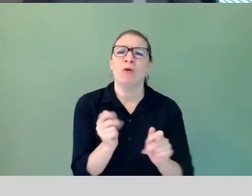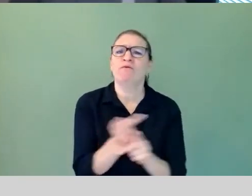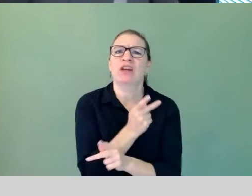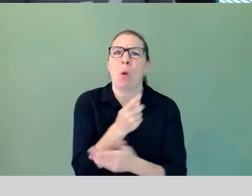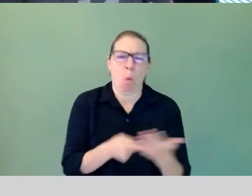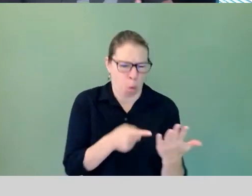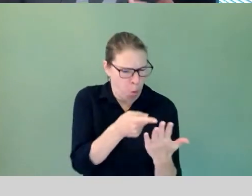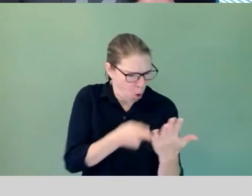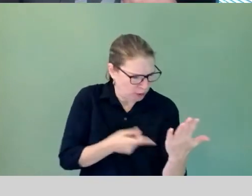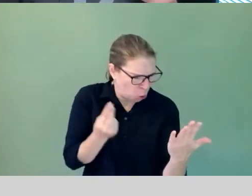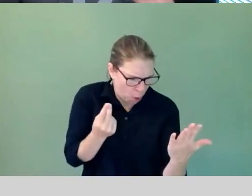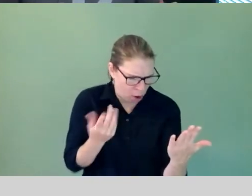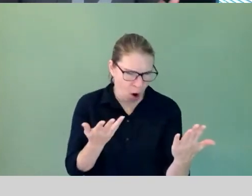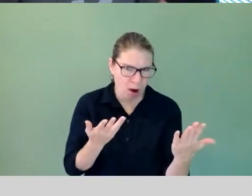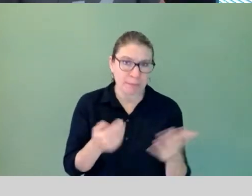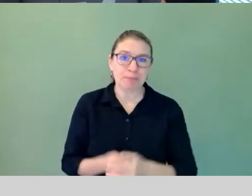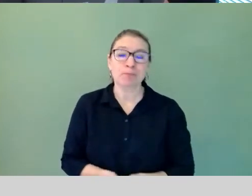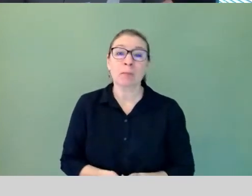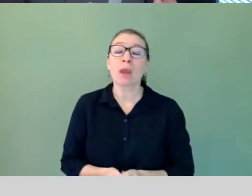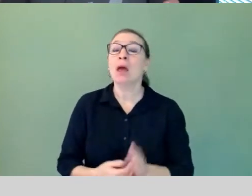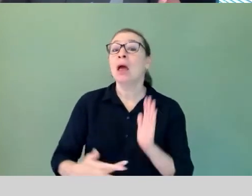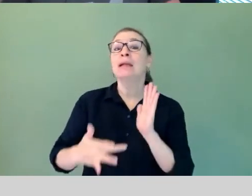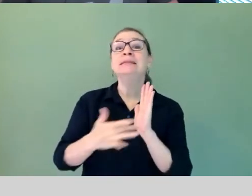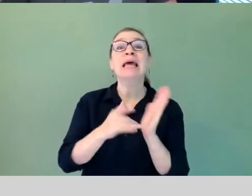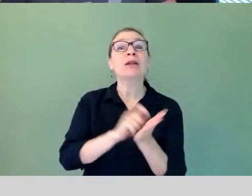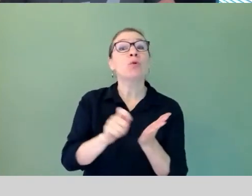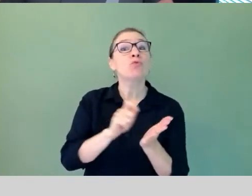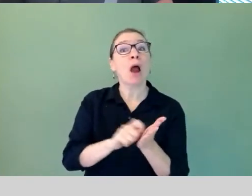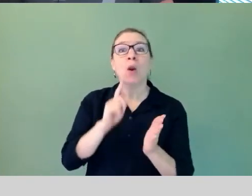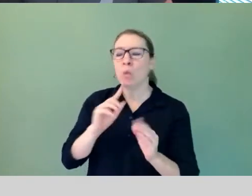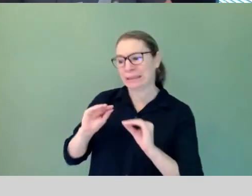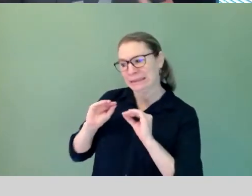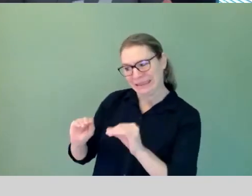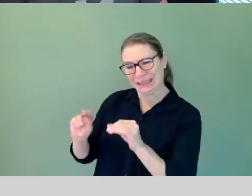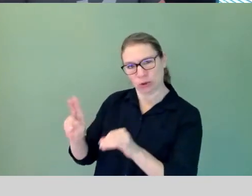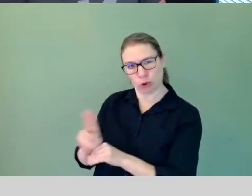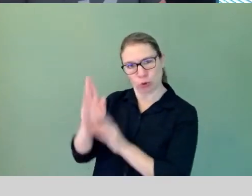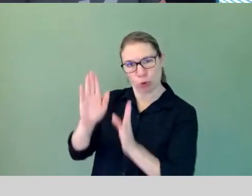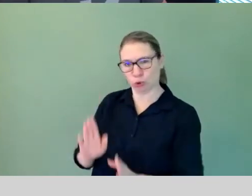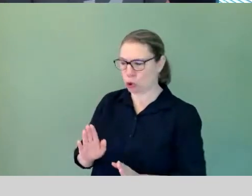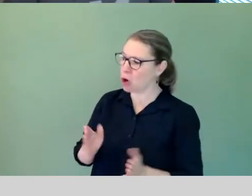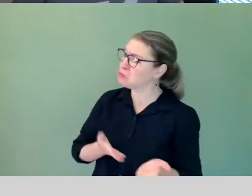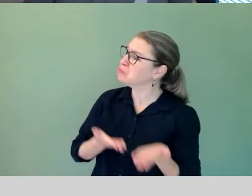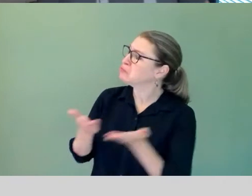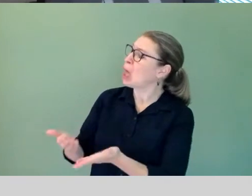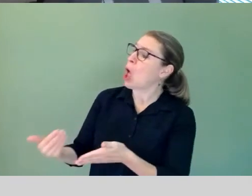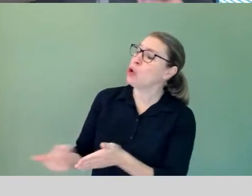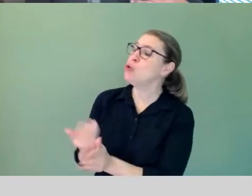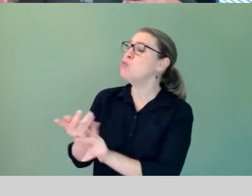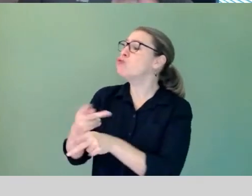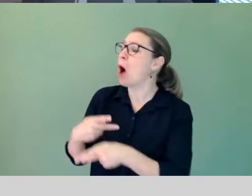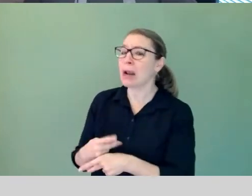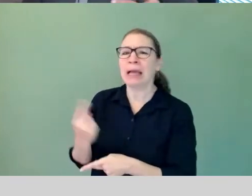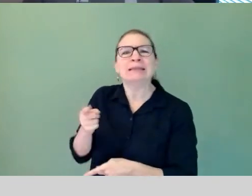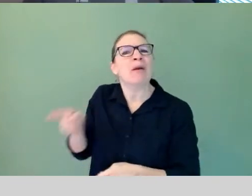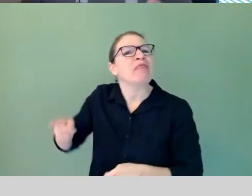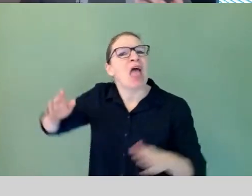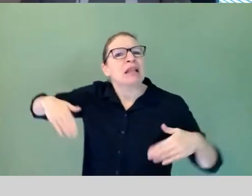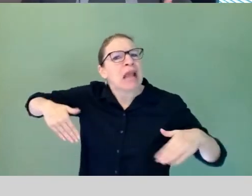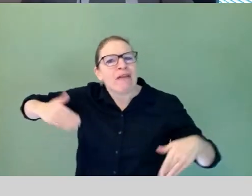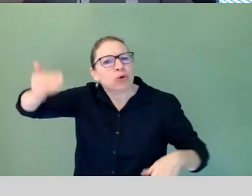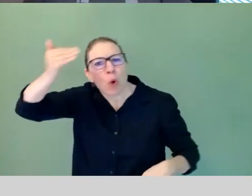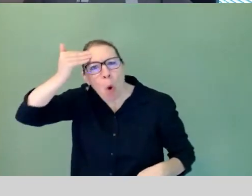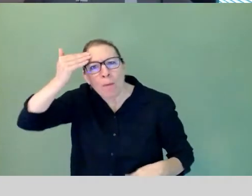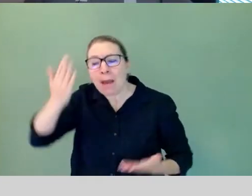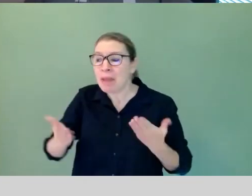It teaches users about a new project or code that they didn't already know about. So they may not know about this certain specific language or framework or something,